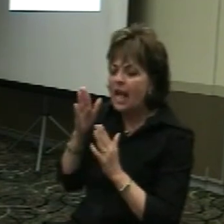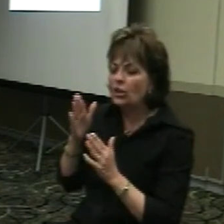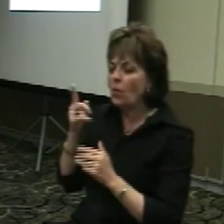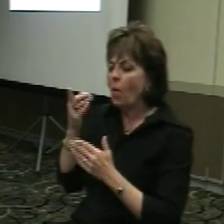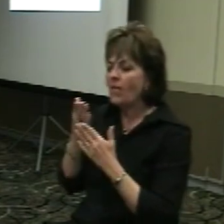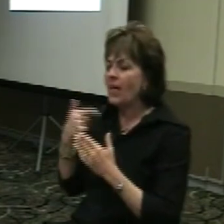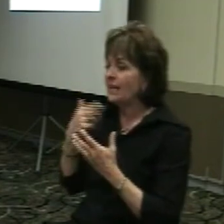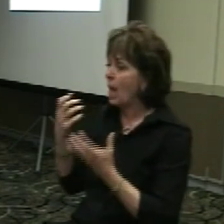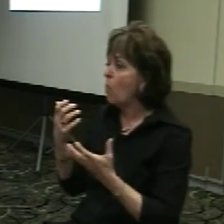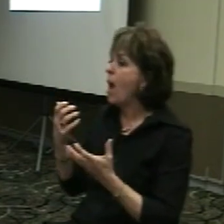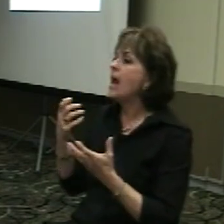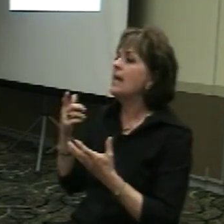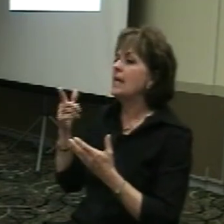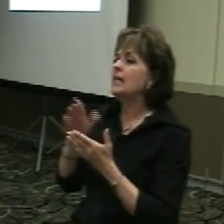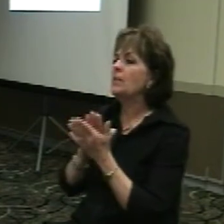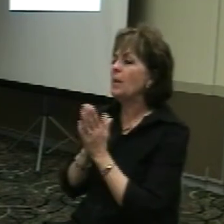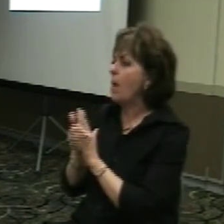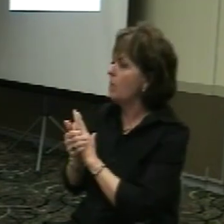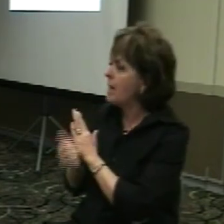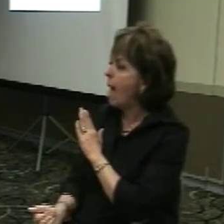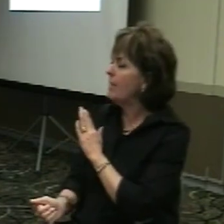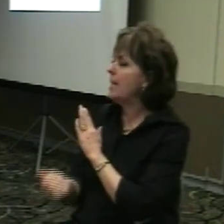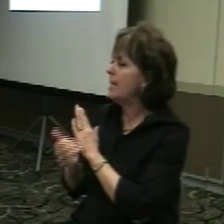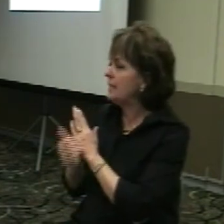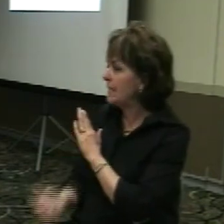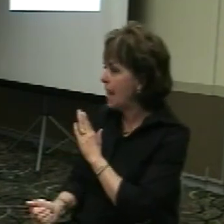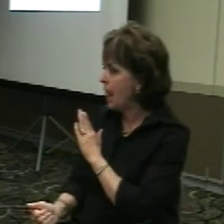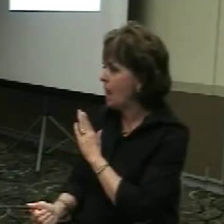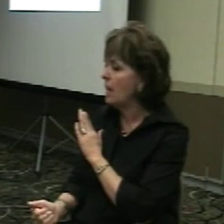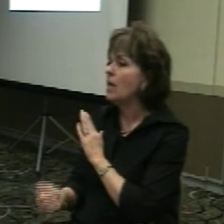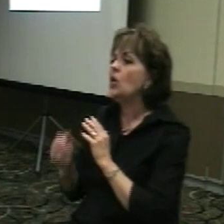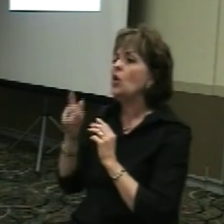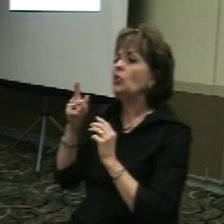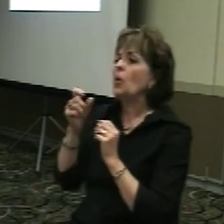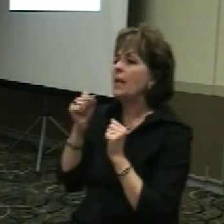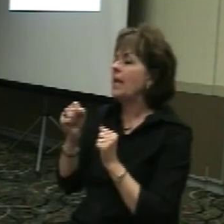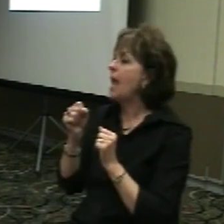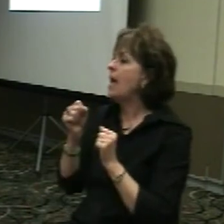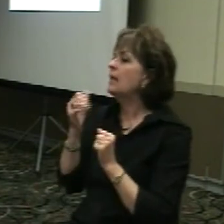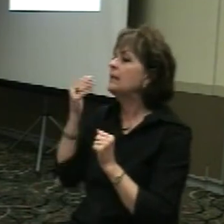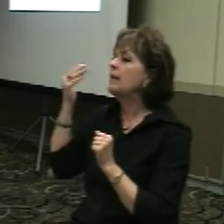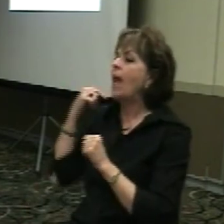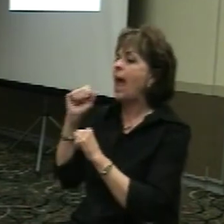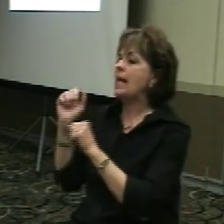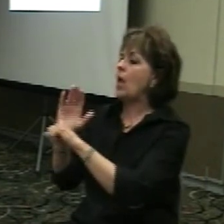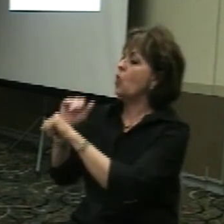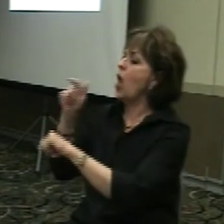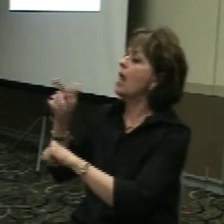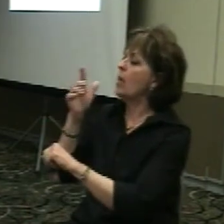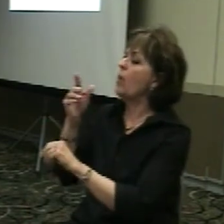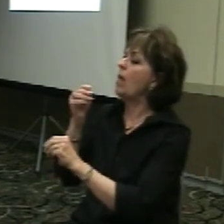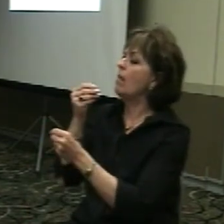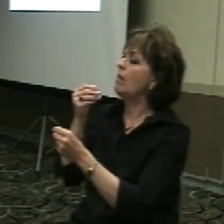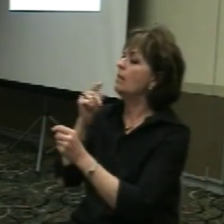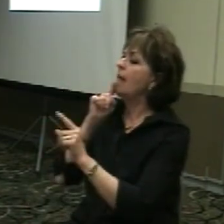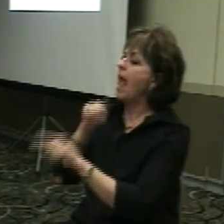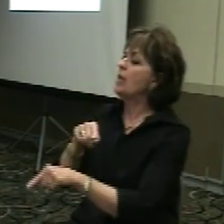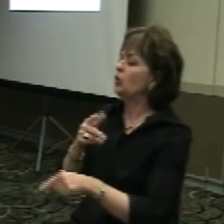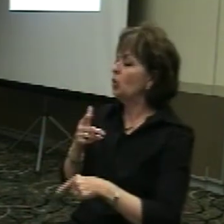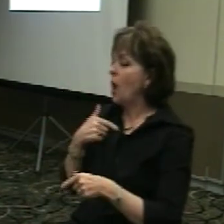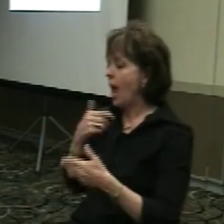things I want to do is I want him to become competent in the skill so that he can be somebody I can call on, get the answer. I might do a